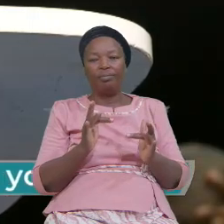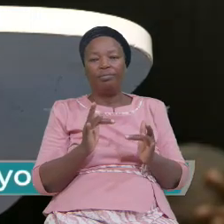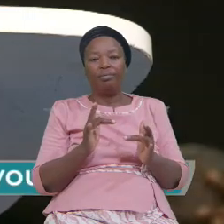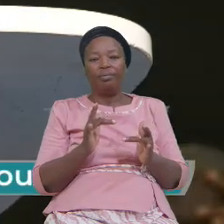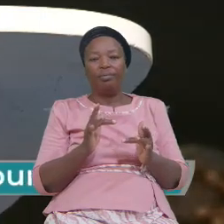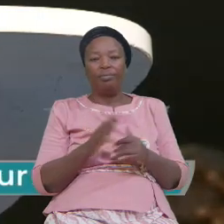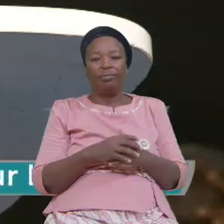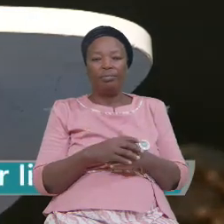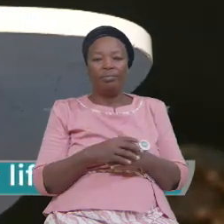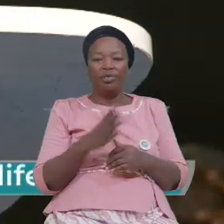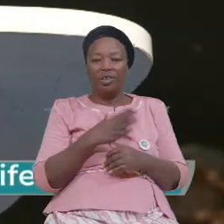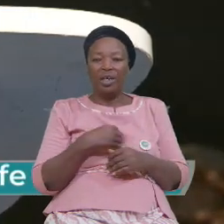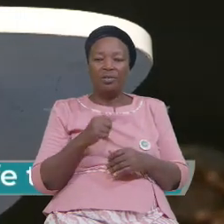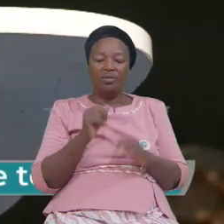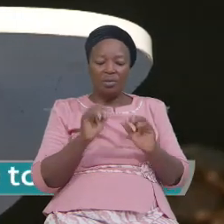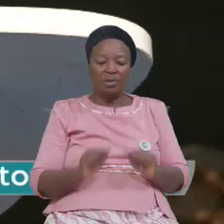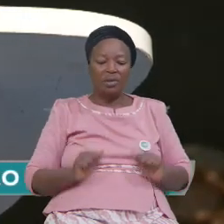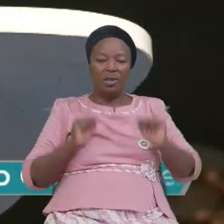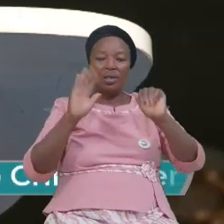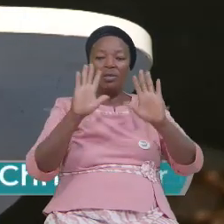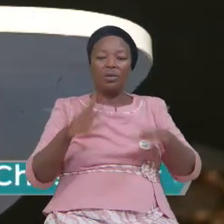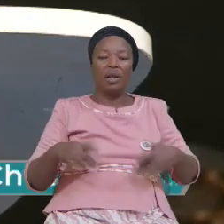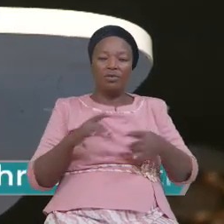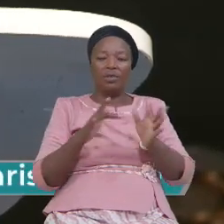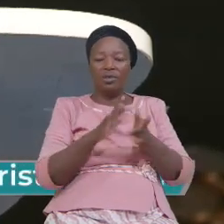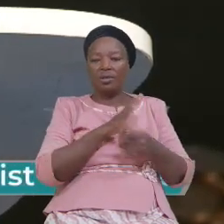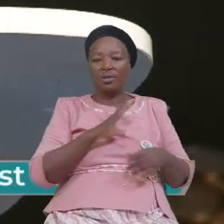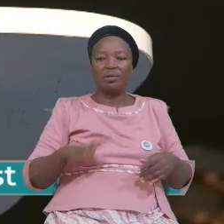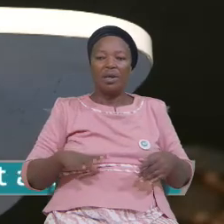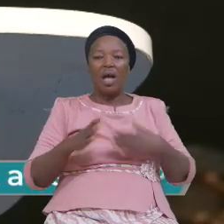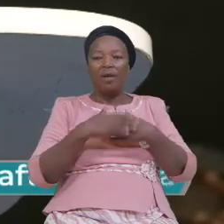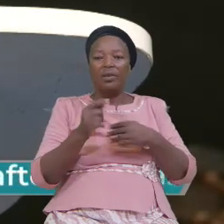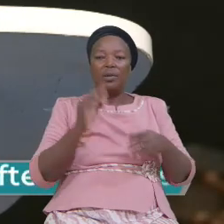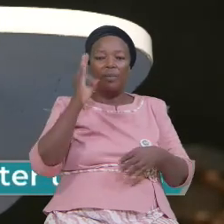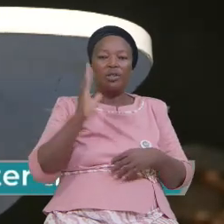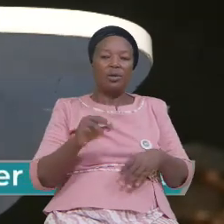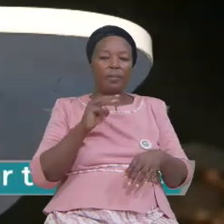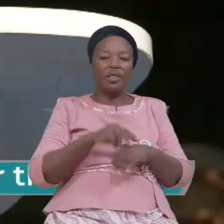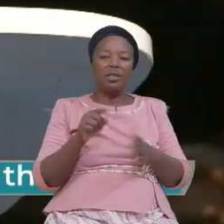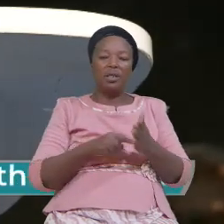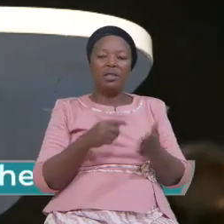and you gave your life to Christ after the pastor's message this evening,